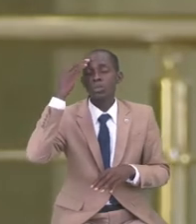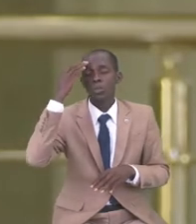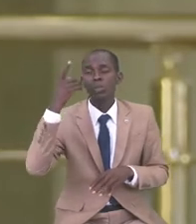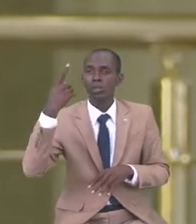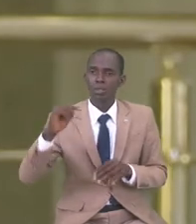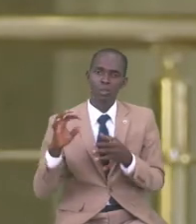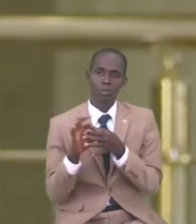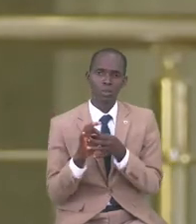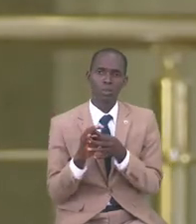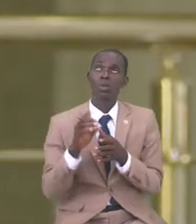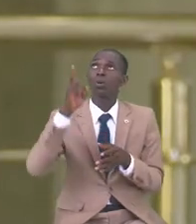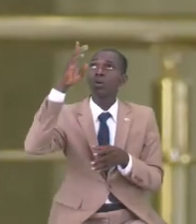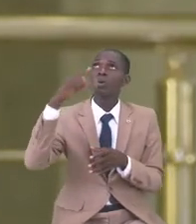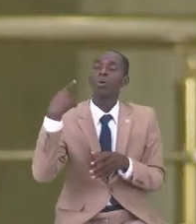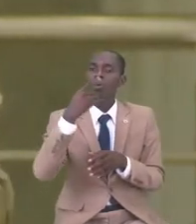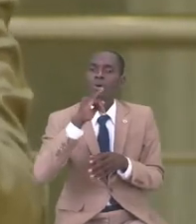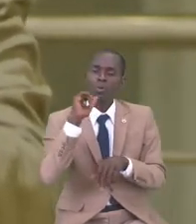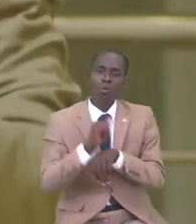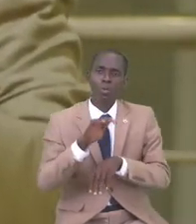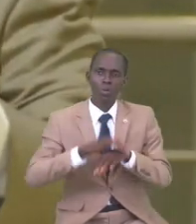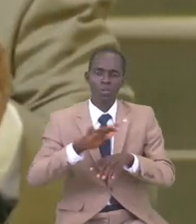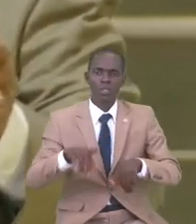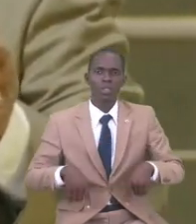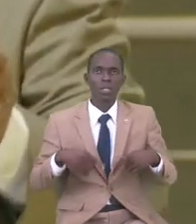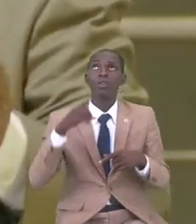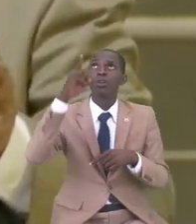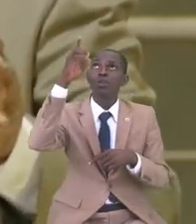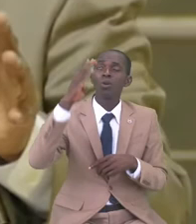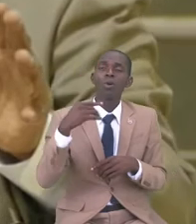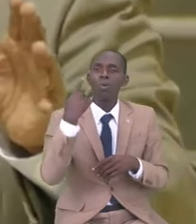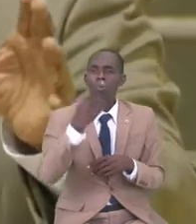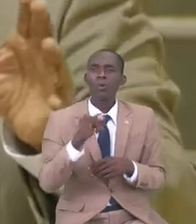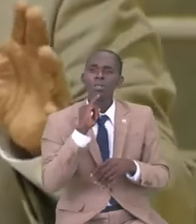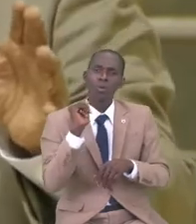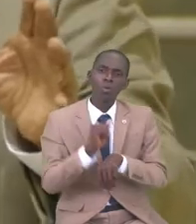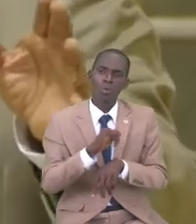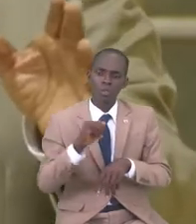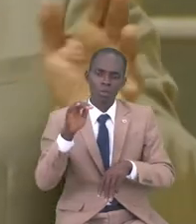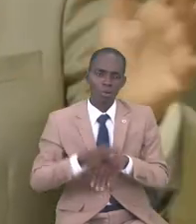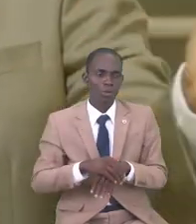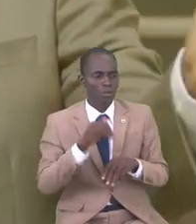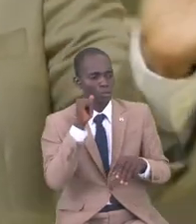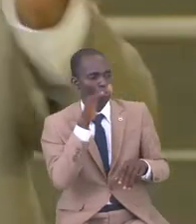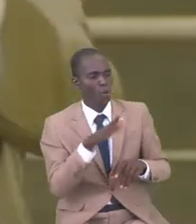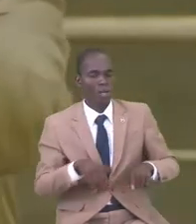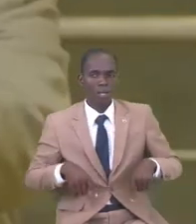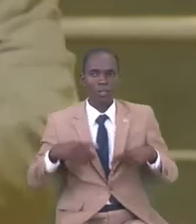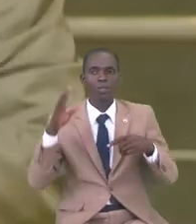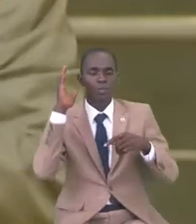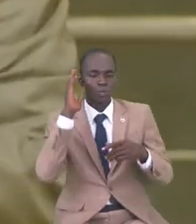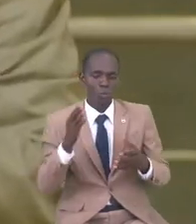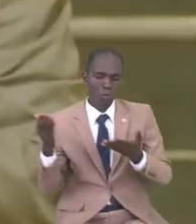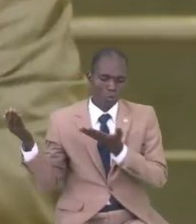is working on your life and God who is working on her life, he'll bring